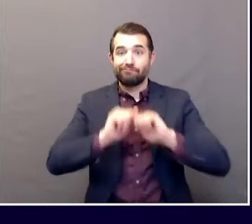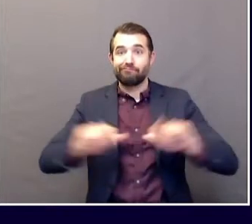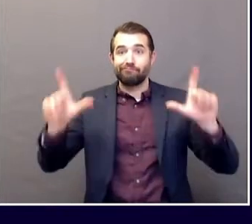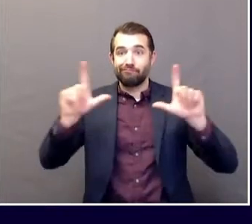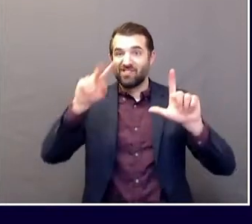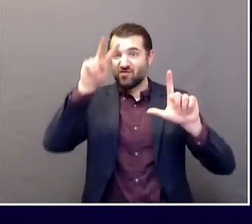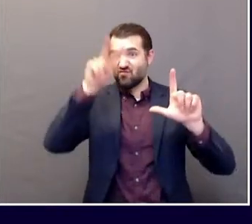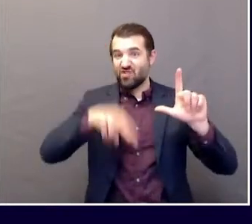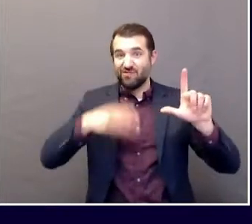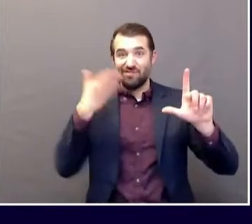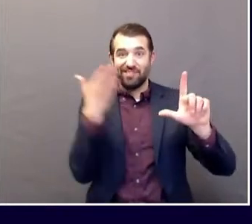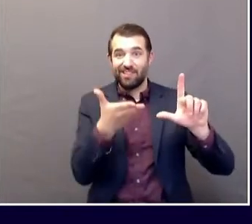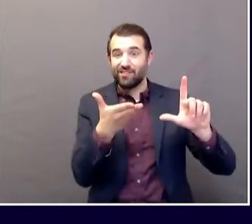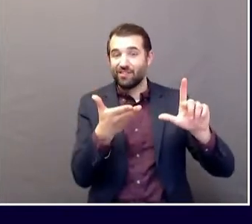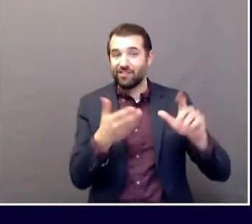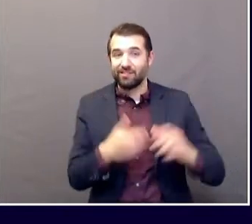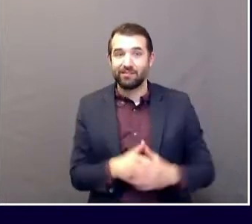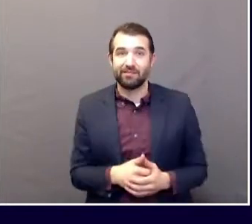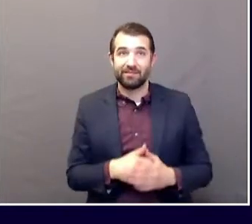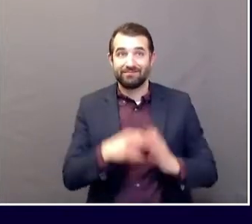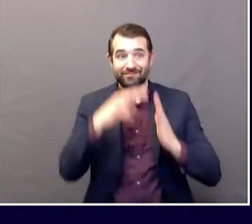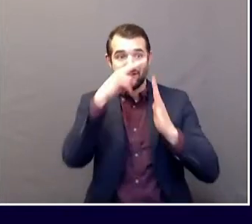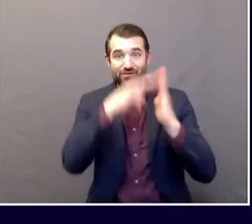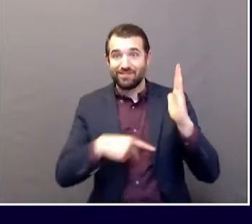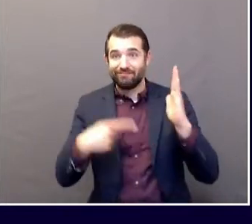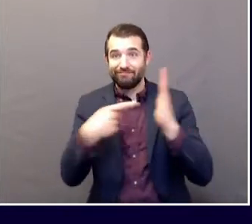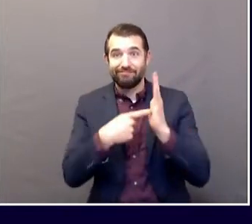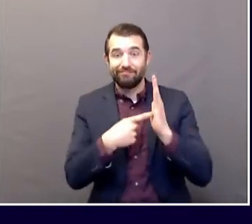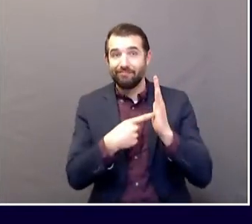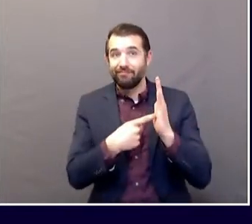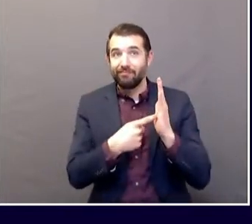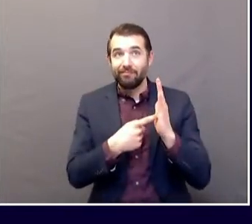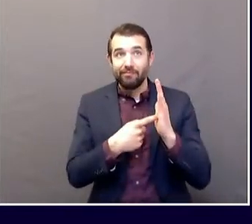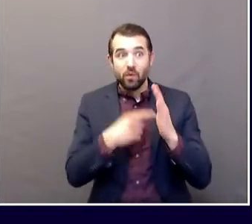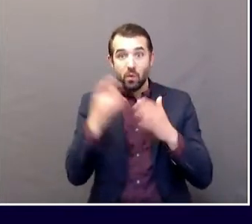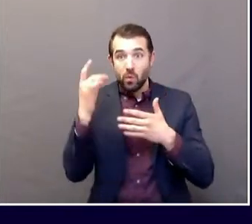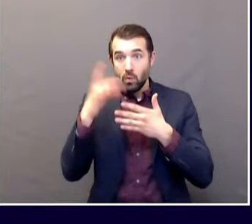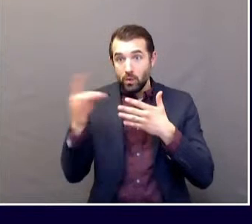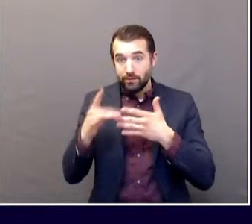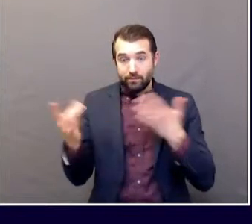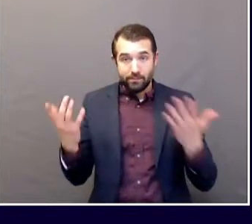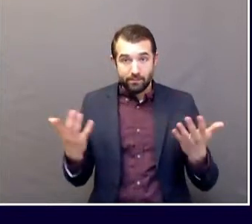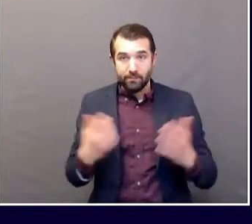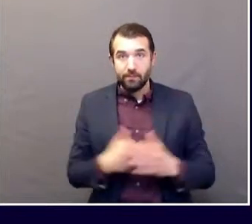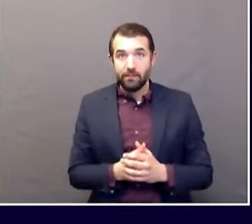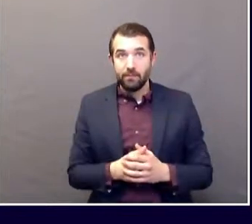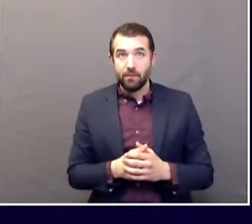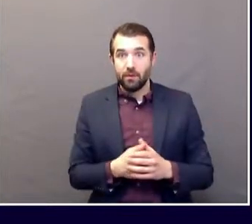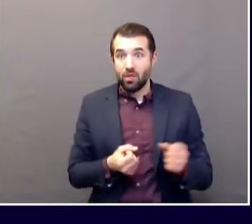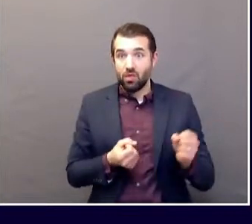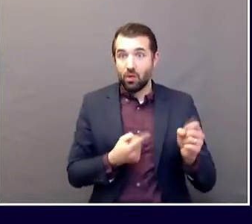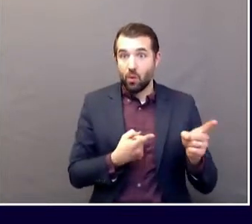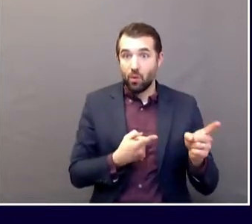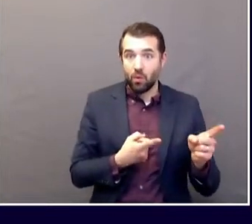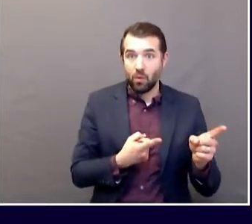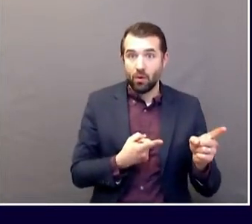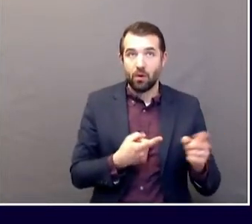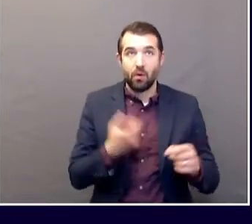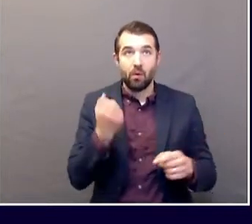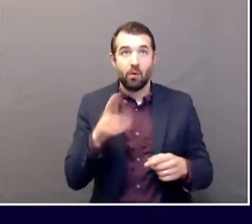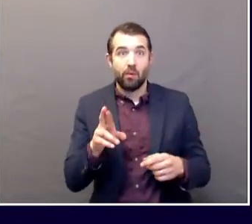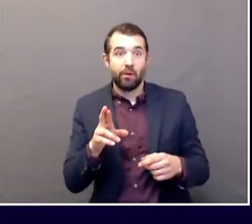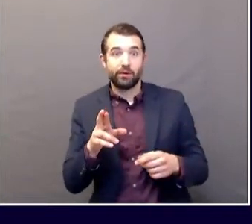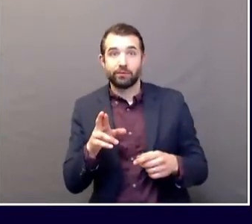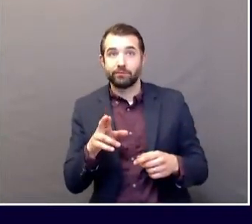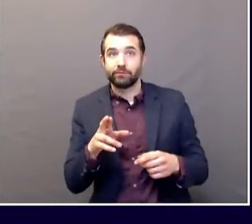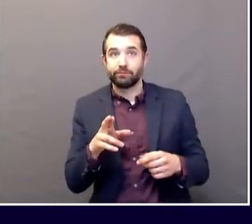overarching principle is that no dose should go to waste. And in recognition that for one of the vaccines, there is only 6 hours of